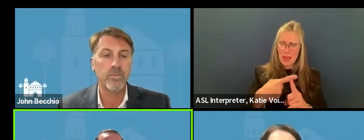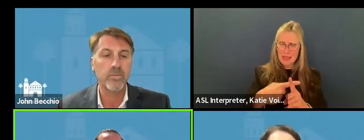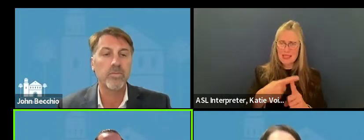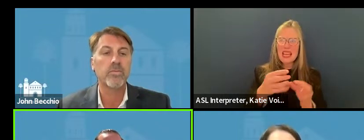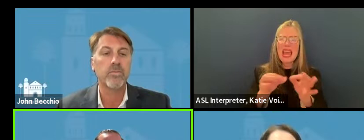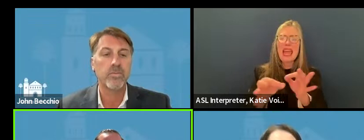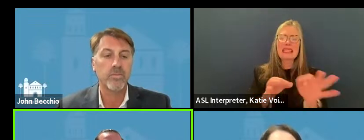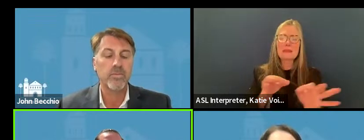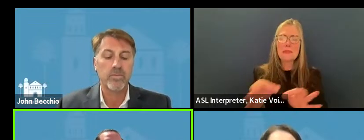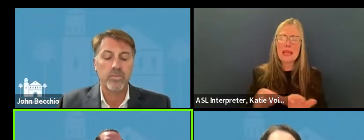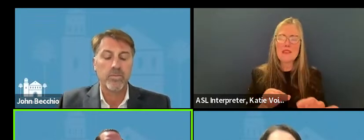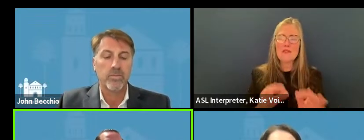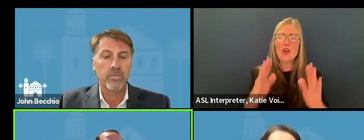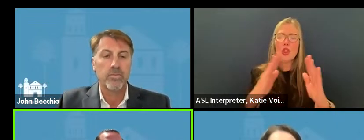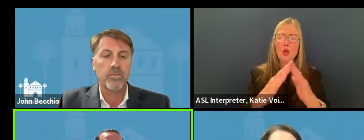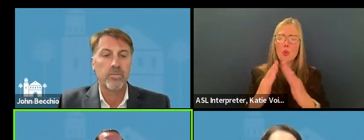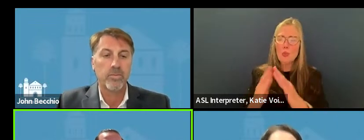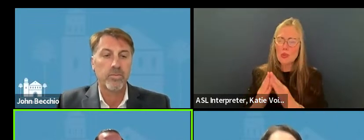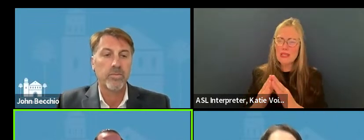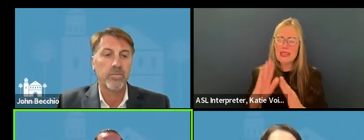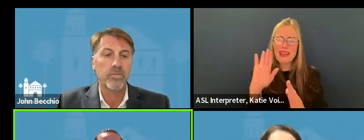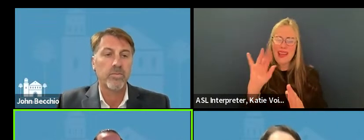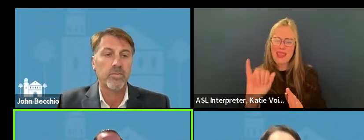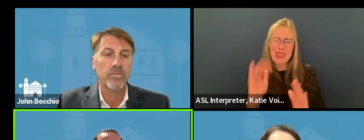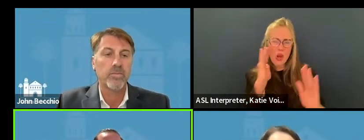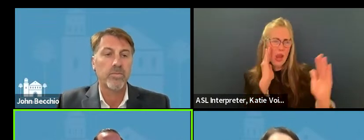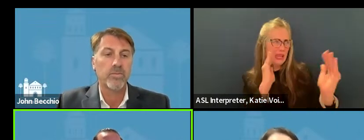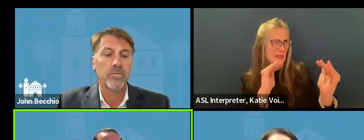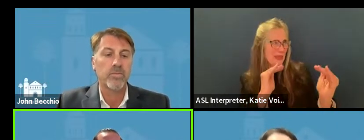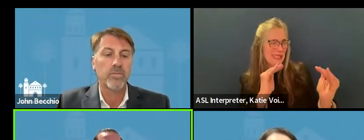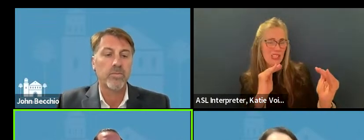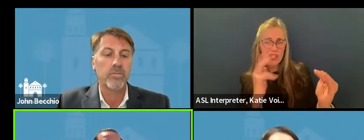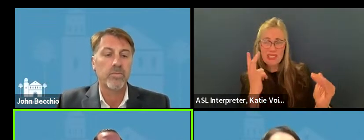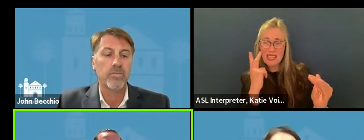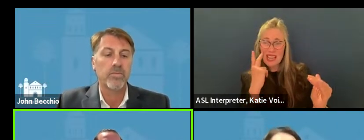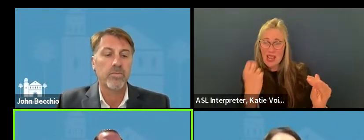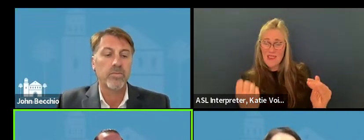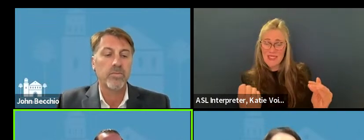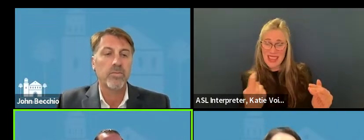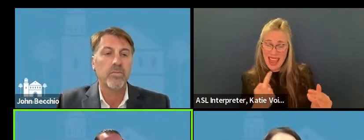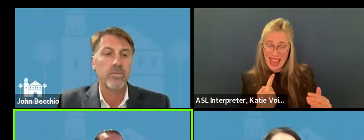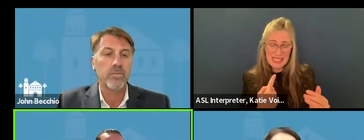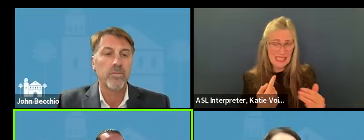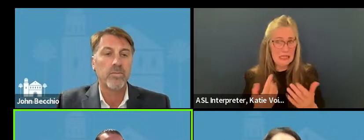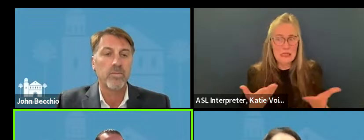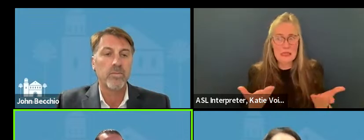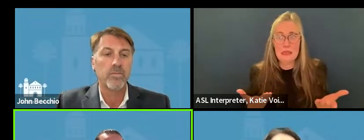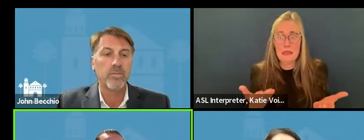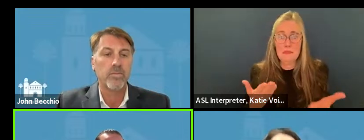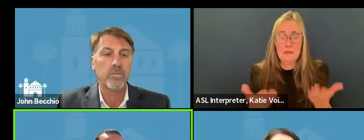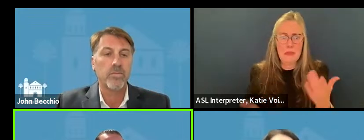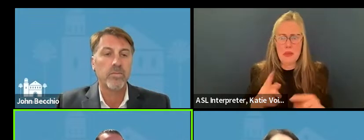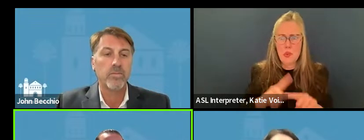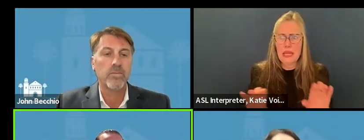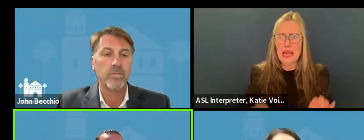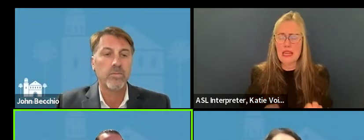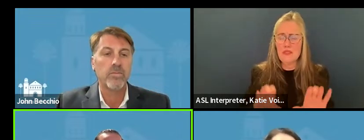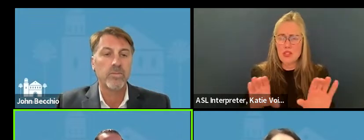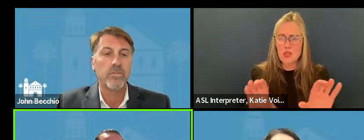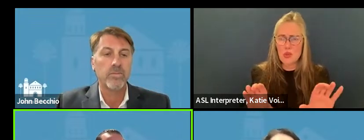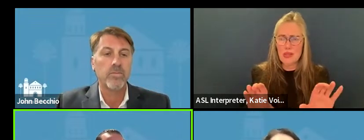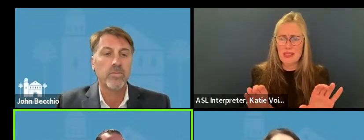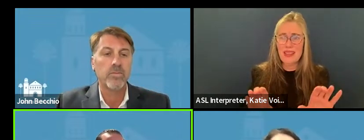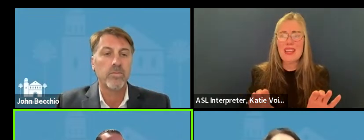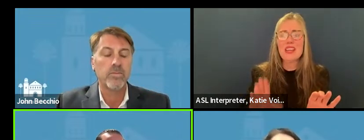come to community meetings and they're asking the board to do something. Is that even in our purview? I thought that